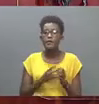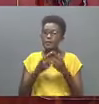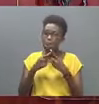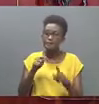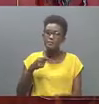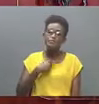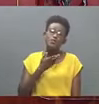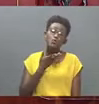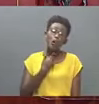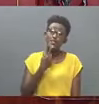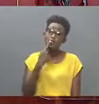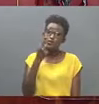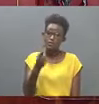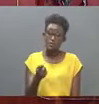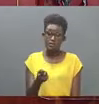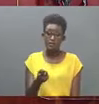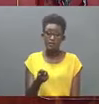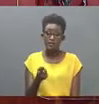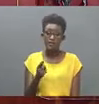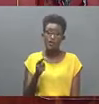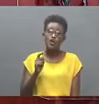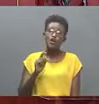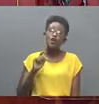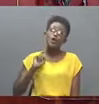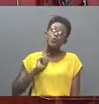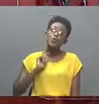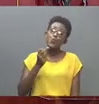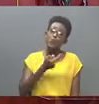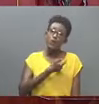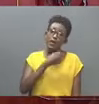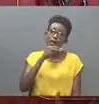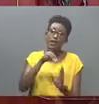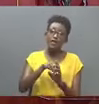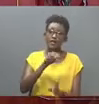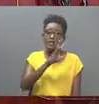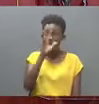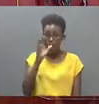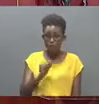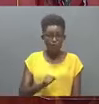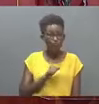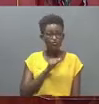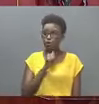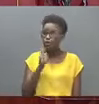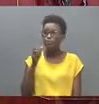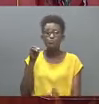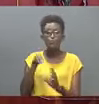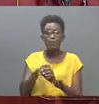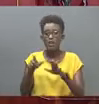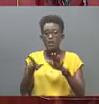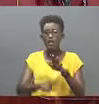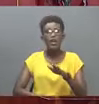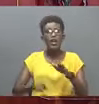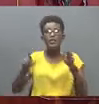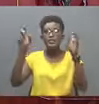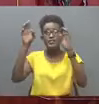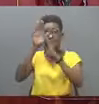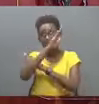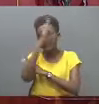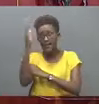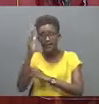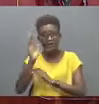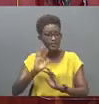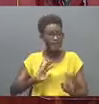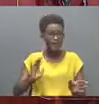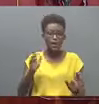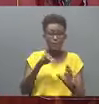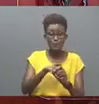resources. But I want to say, we in Africa, we don't belong to a lesser God. In the book of